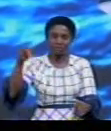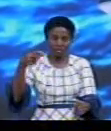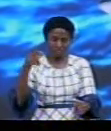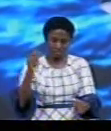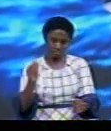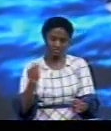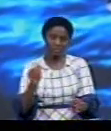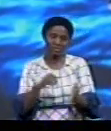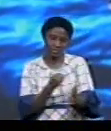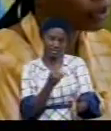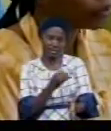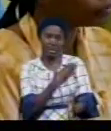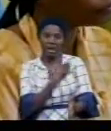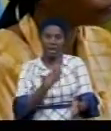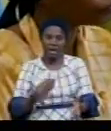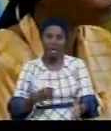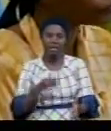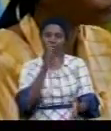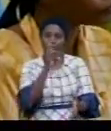not win.